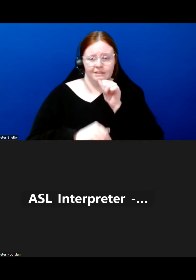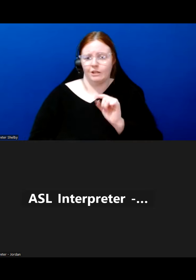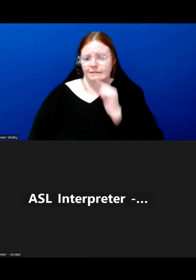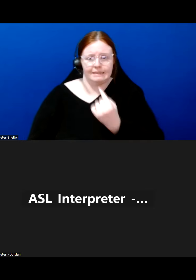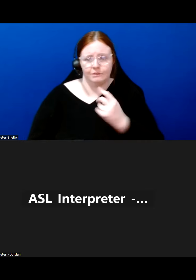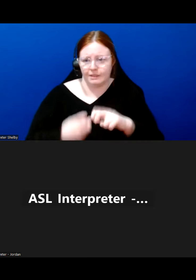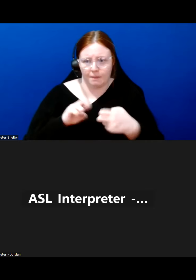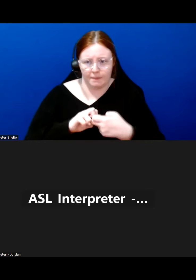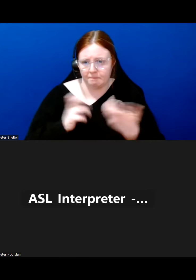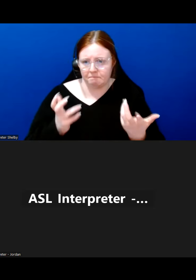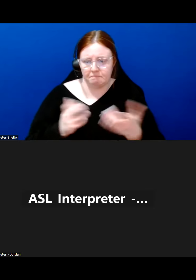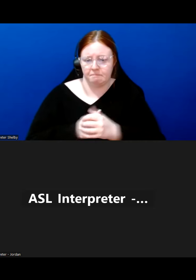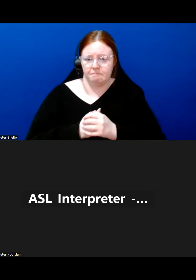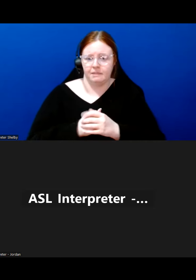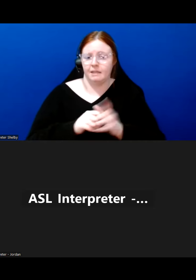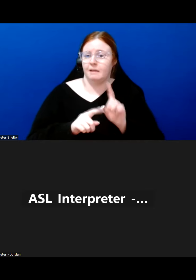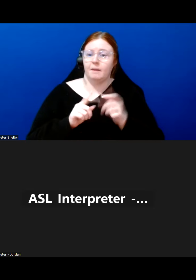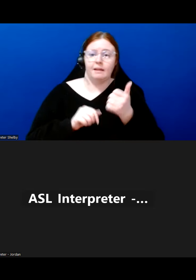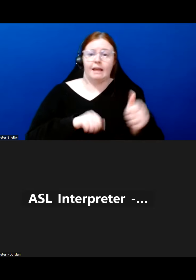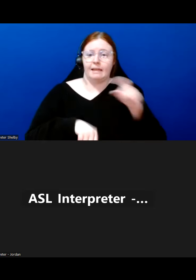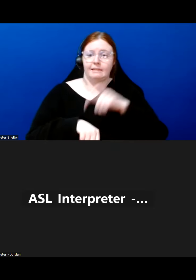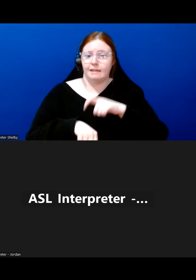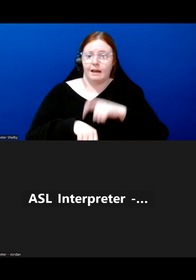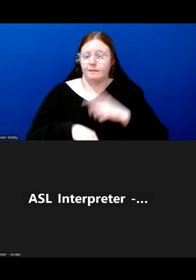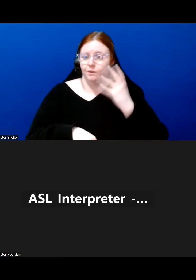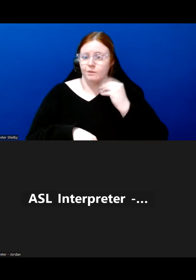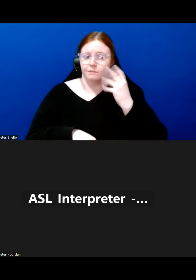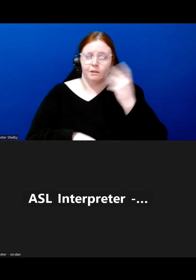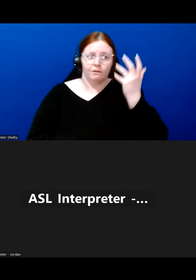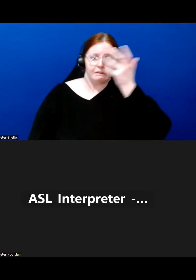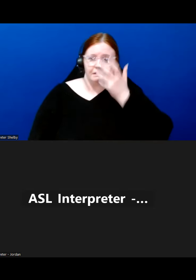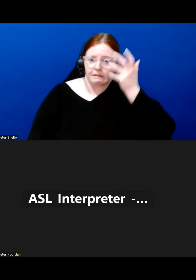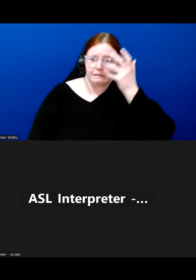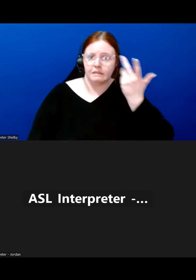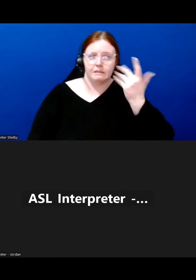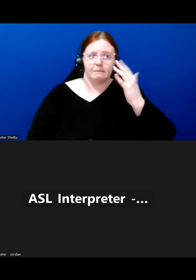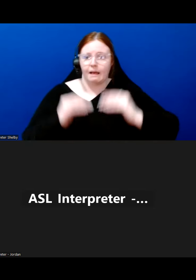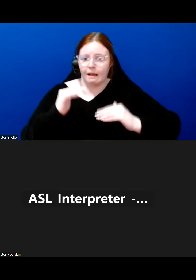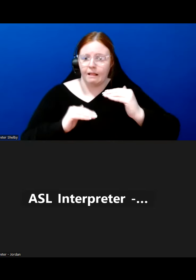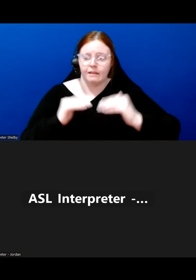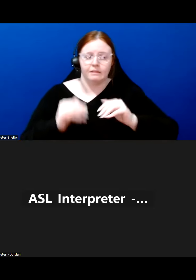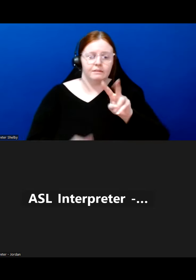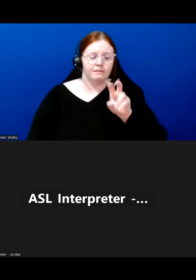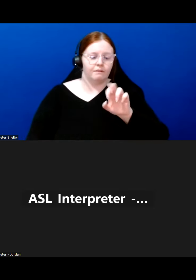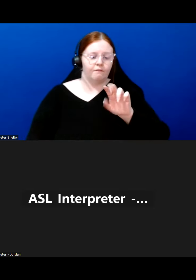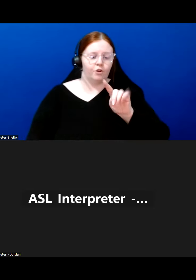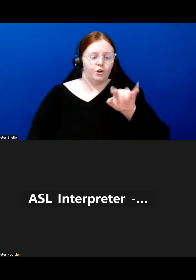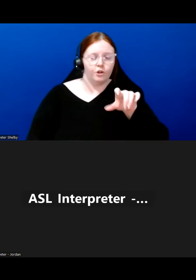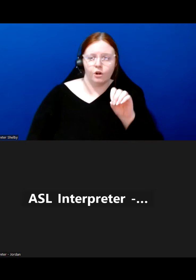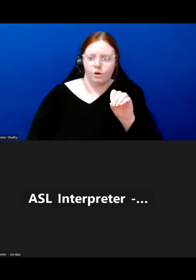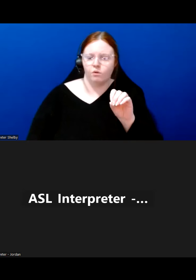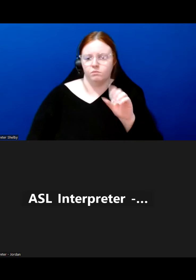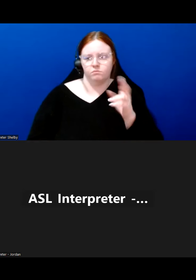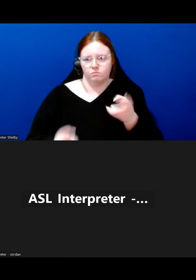problem. But anytime you do experience any dizziness or balance or vertigo issues, we do recommend to get it assessed